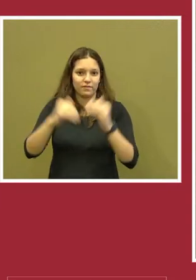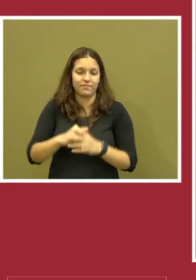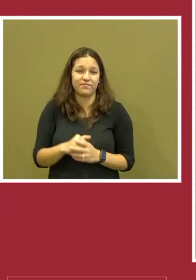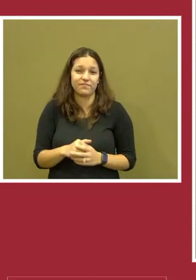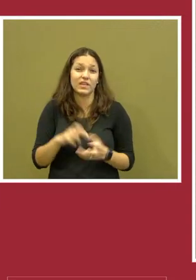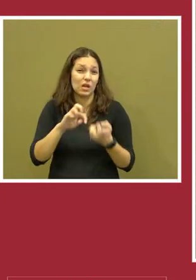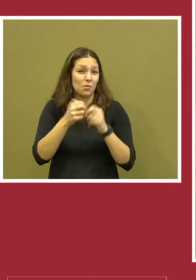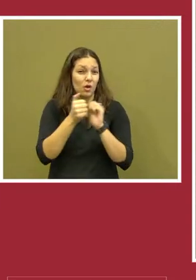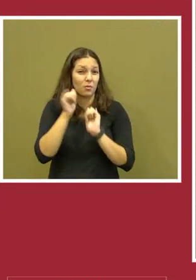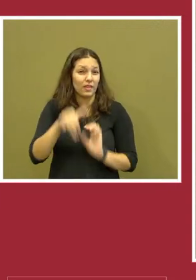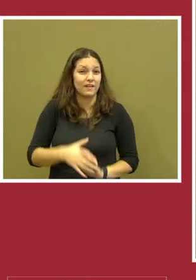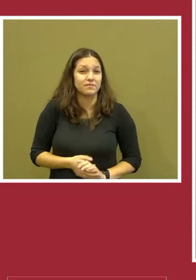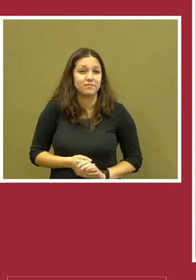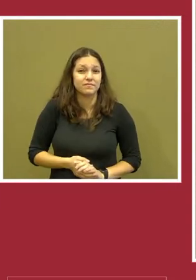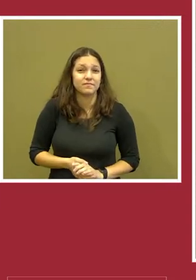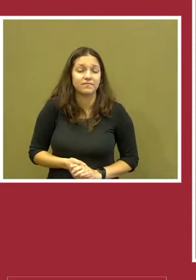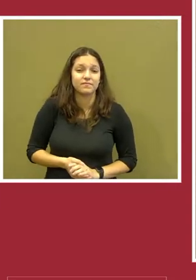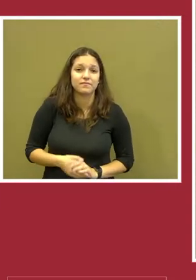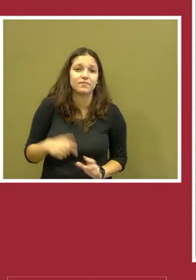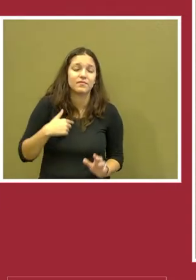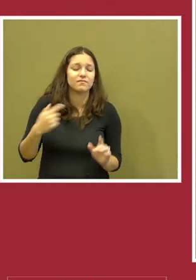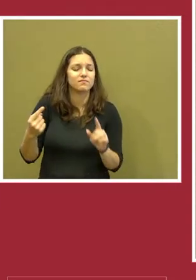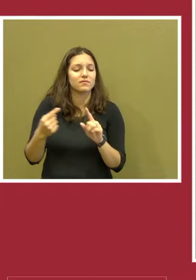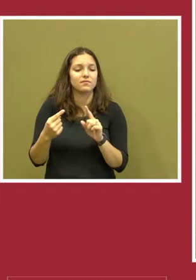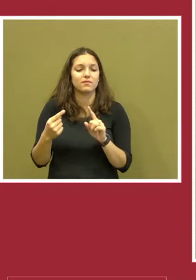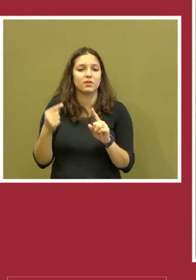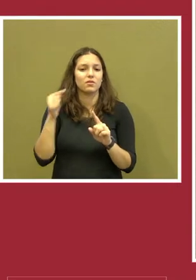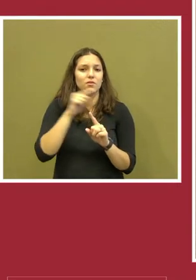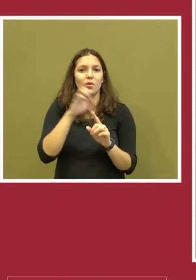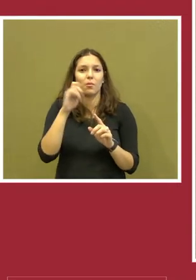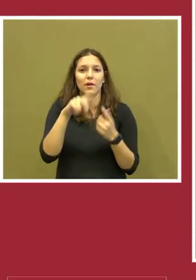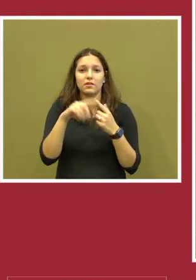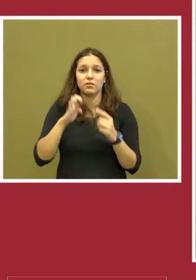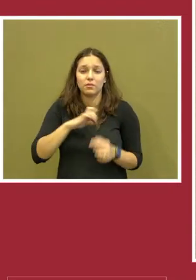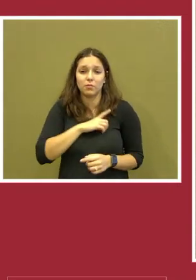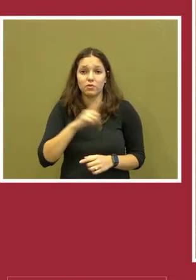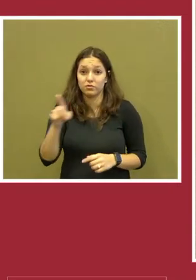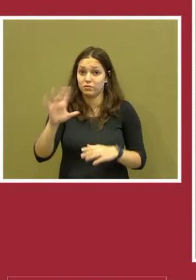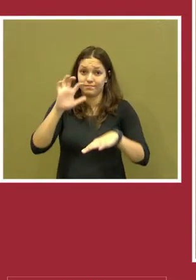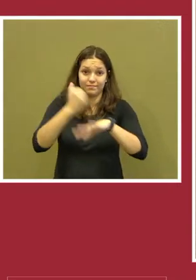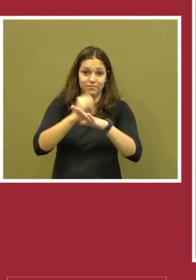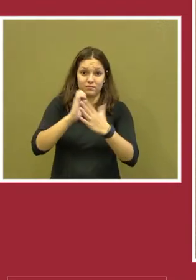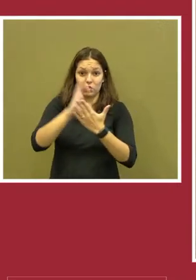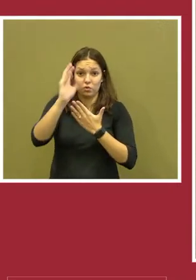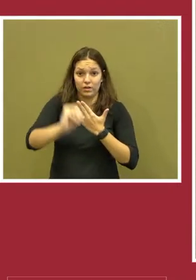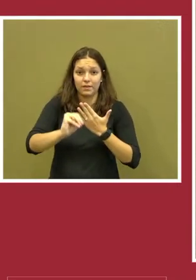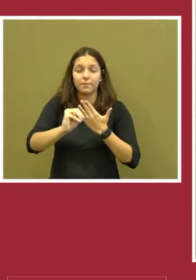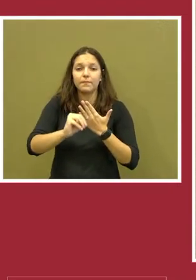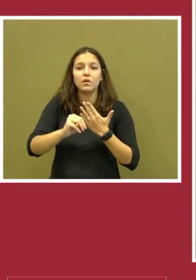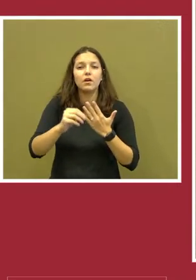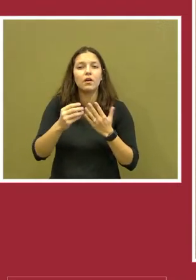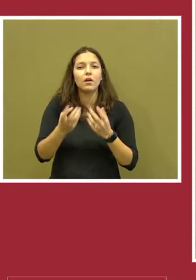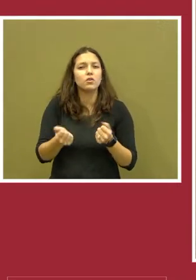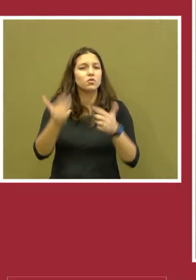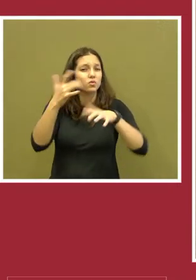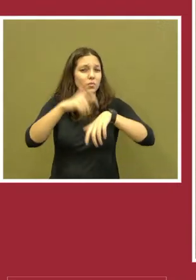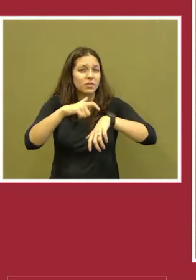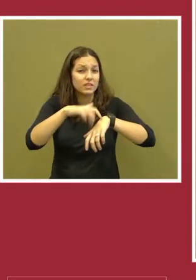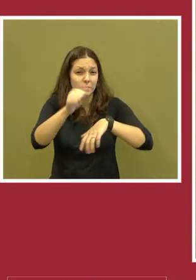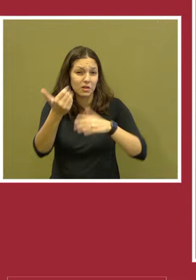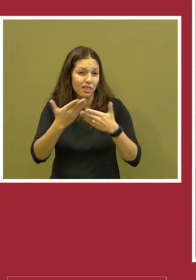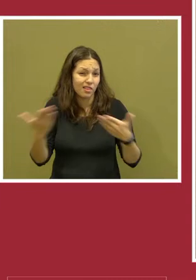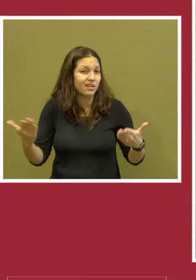with that. And I go back to the board because you set the curriculum. Are we spending too much time on other